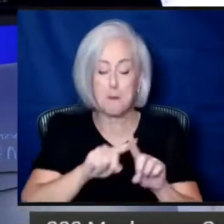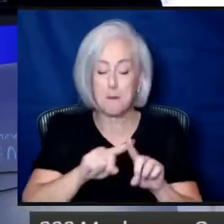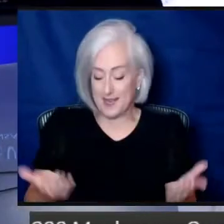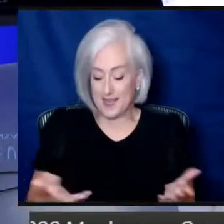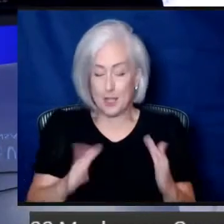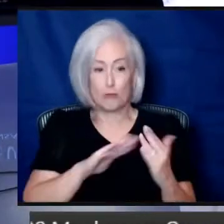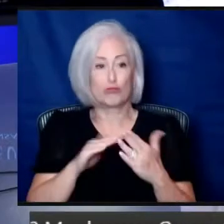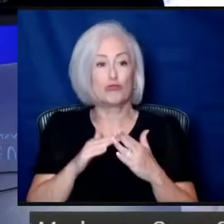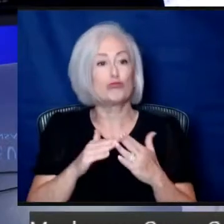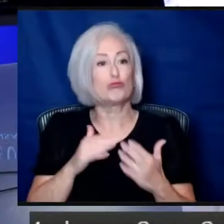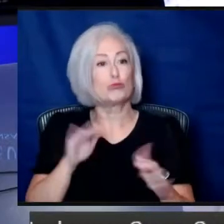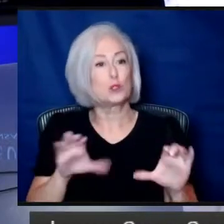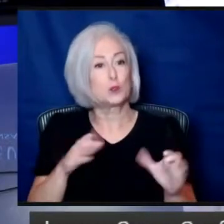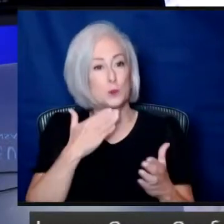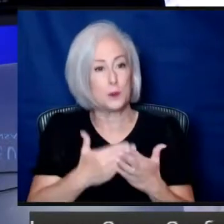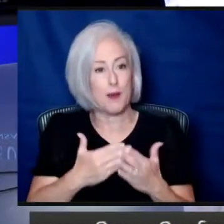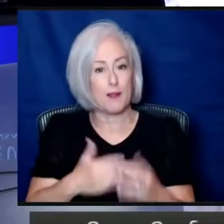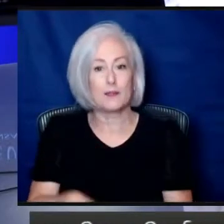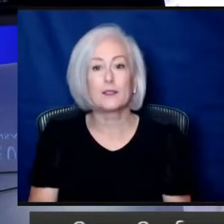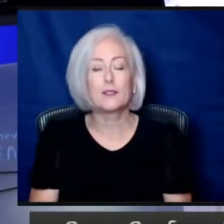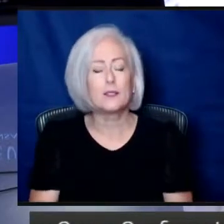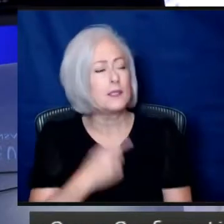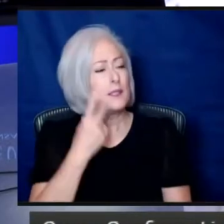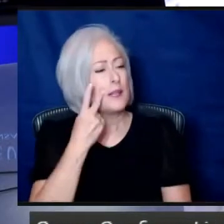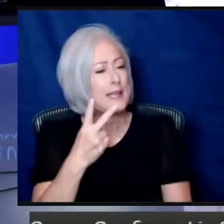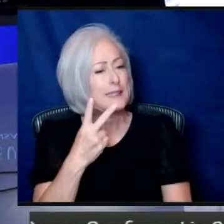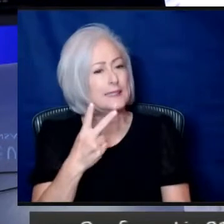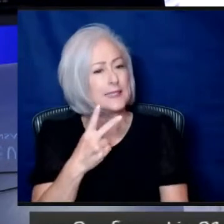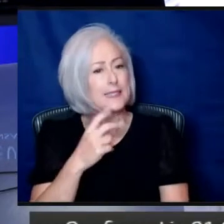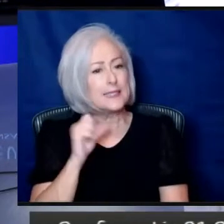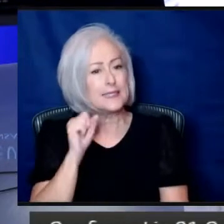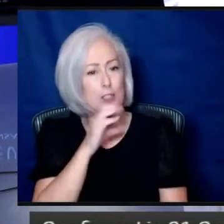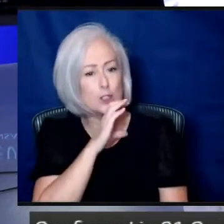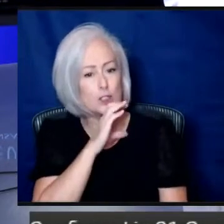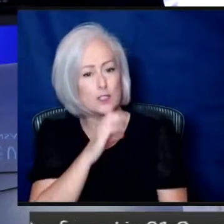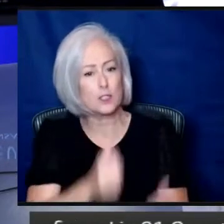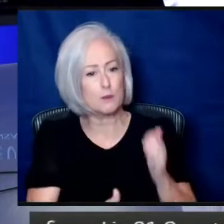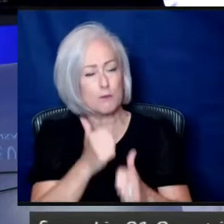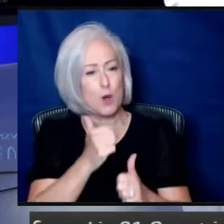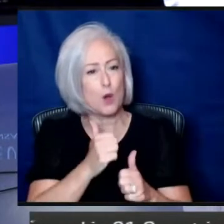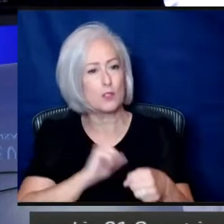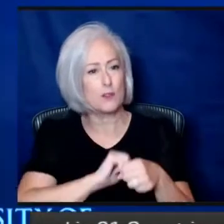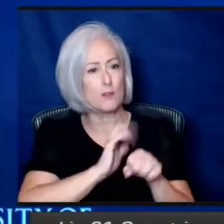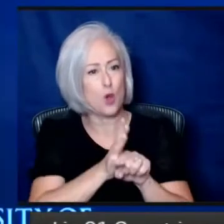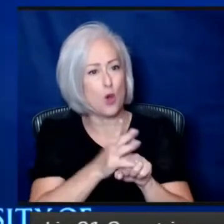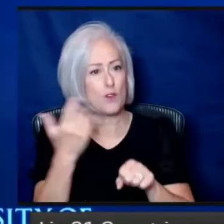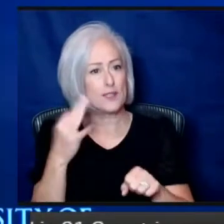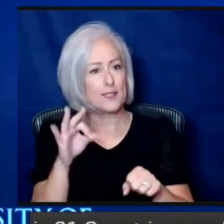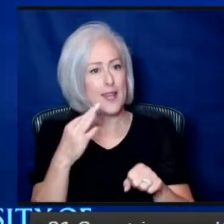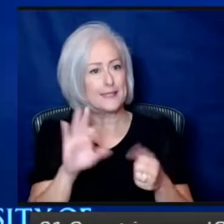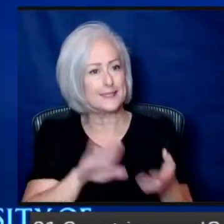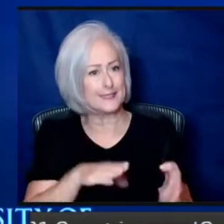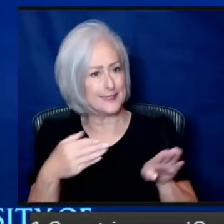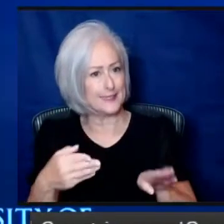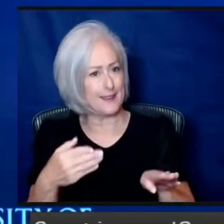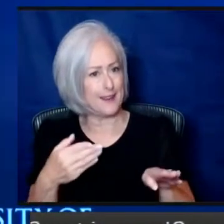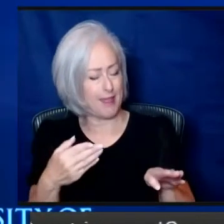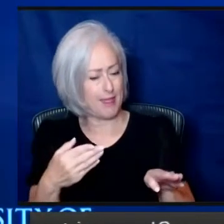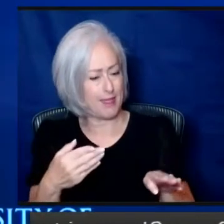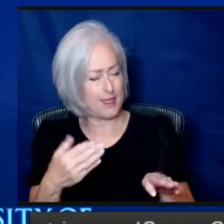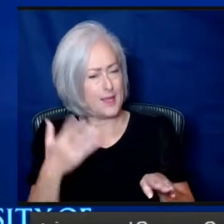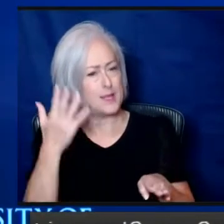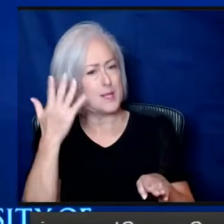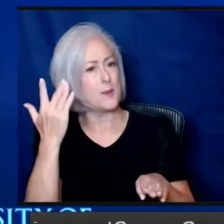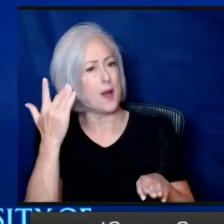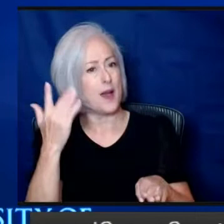the elderly still make up most of the COVID-19 deaths. Yeah. Can you tell us why that is? Yeah, I mean, I think we know one of the biggest risk factors